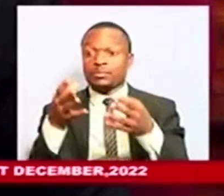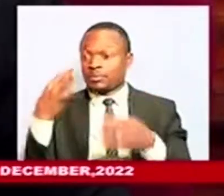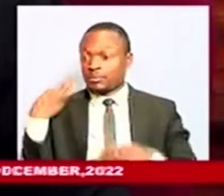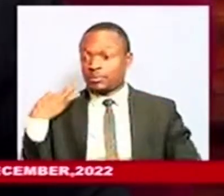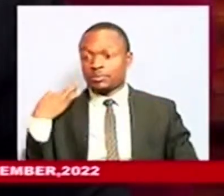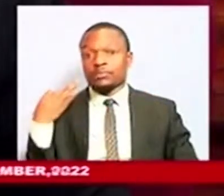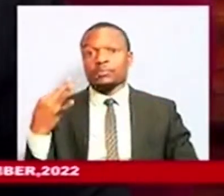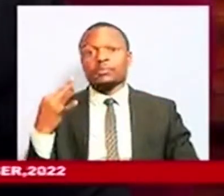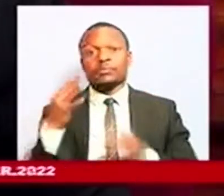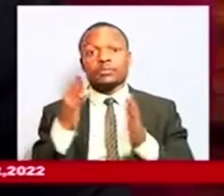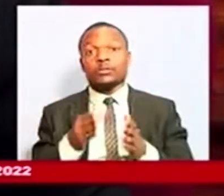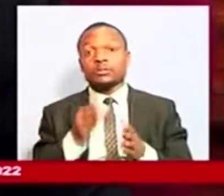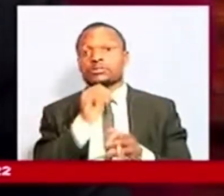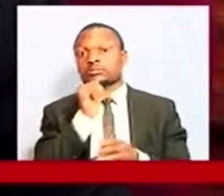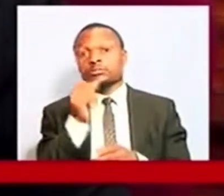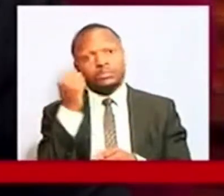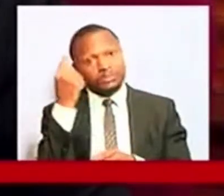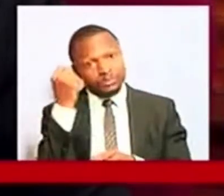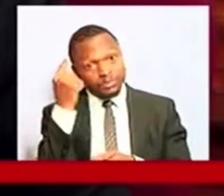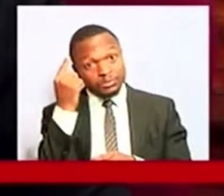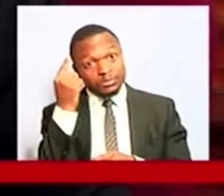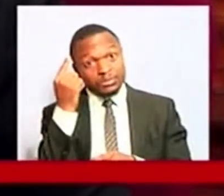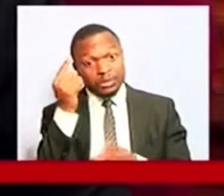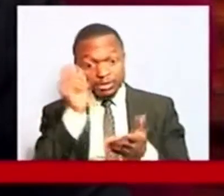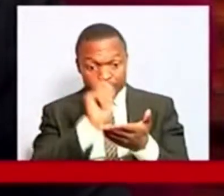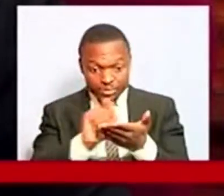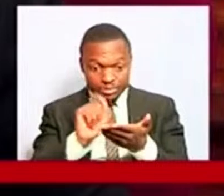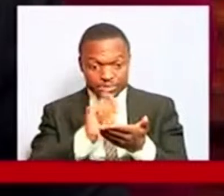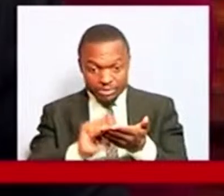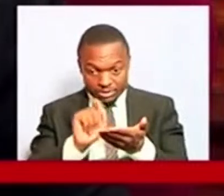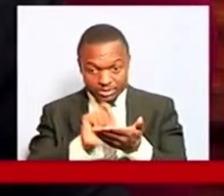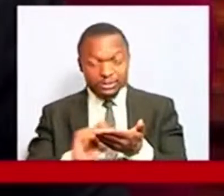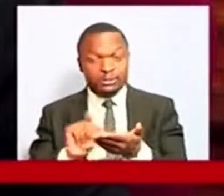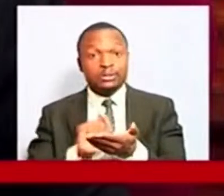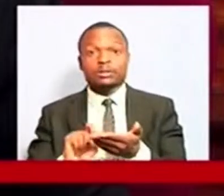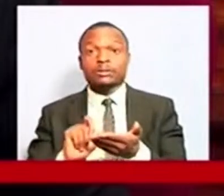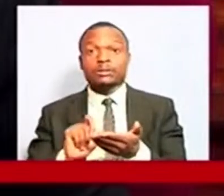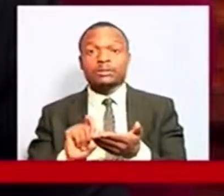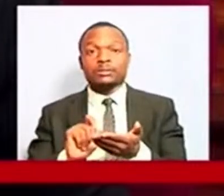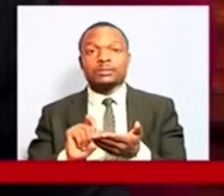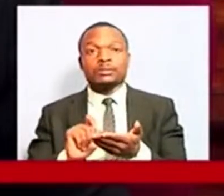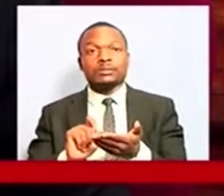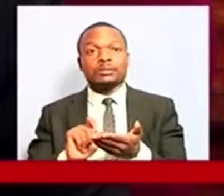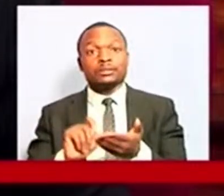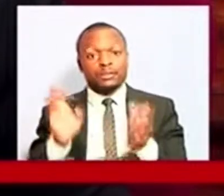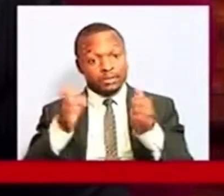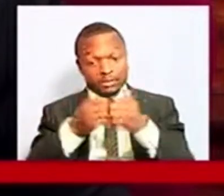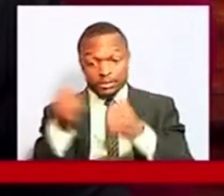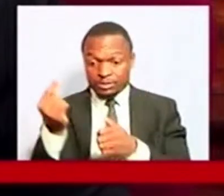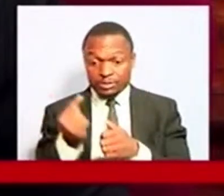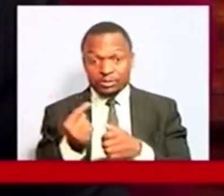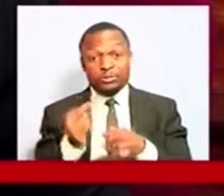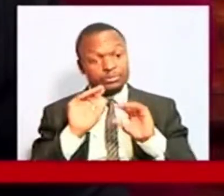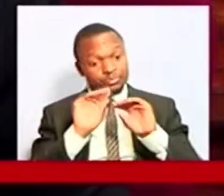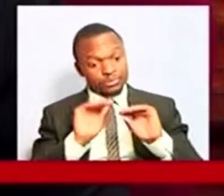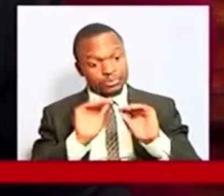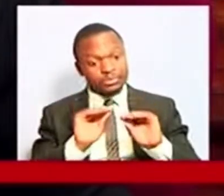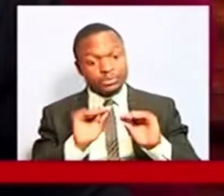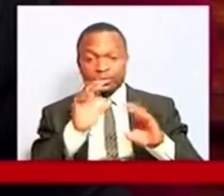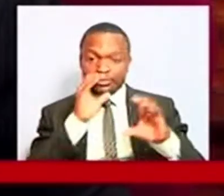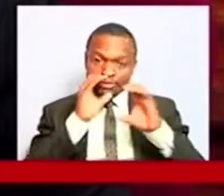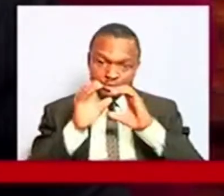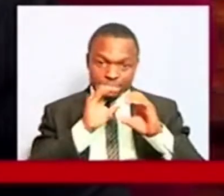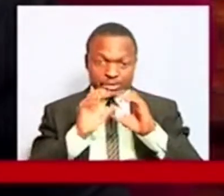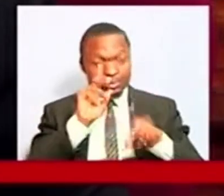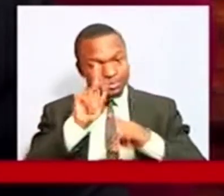misunderstood in terms of filling in, of which the bank came in we did do the sensitization. We communicated